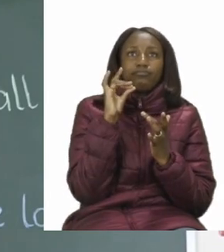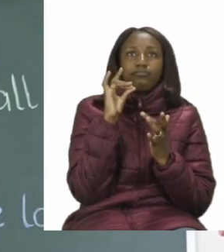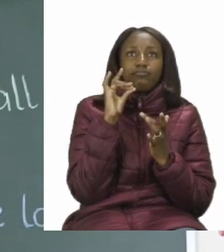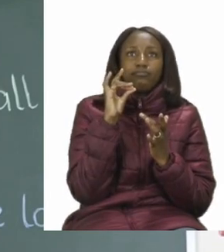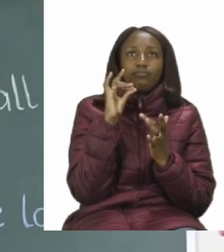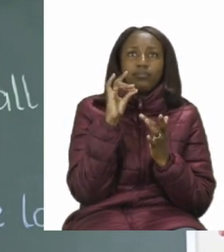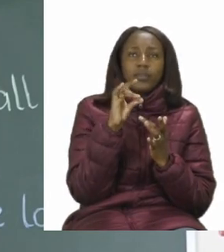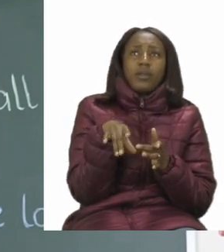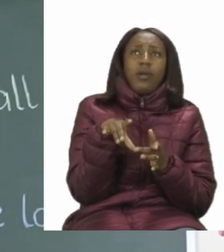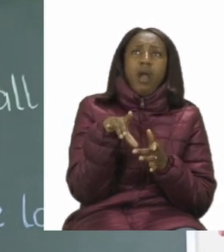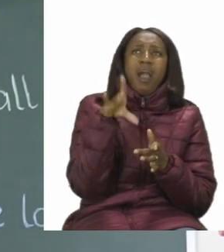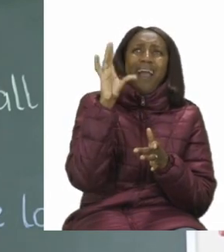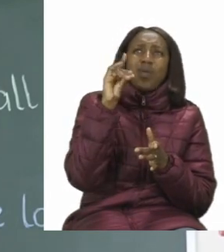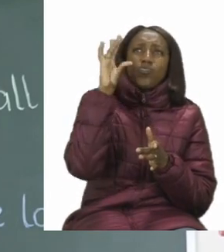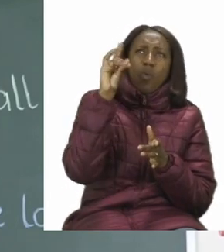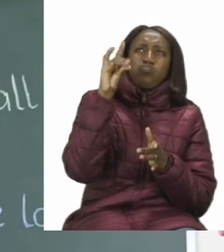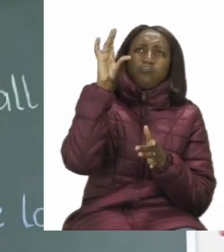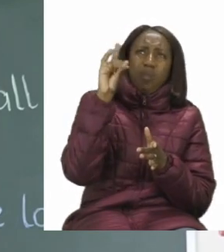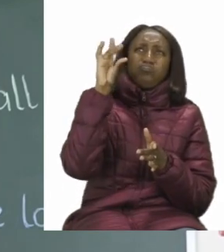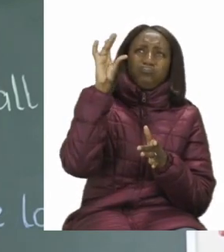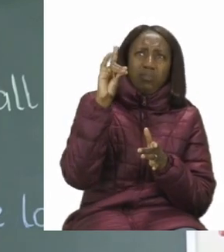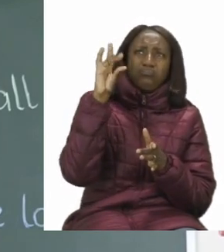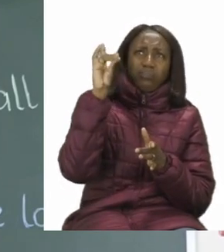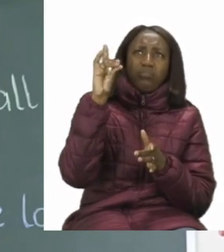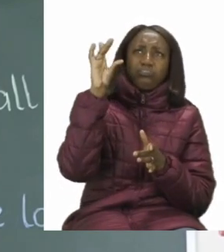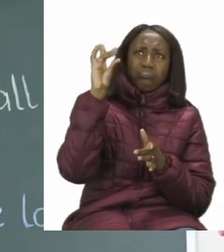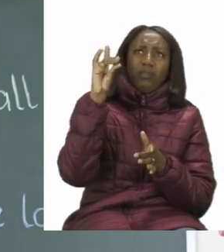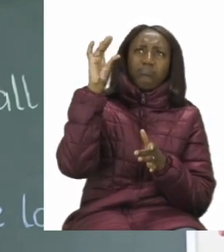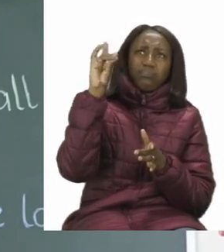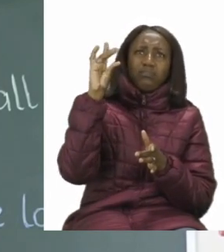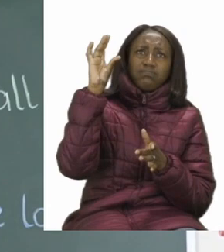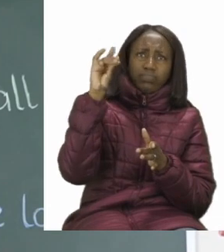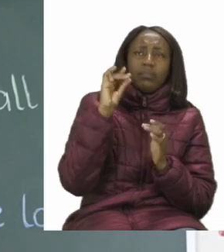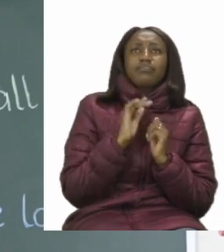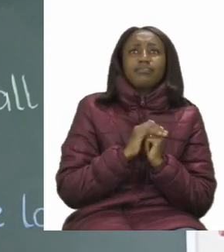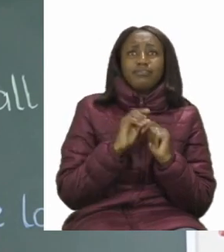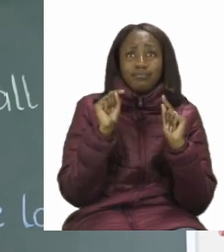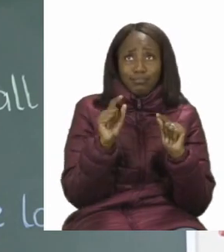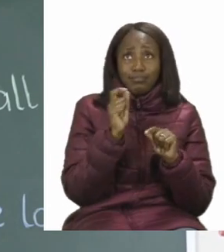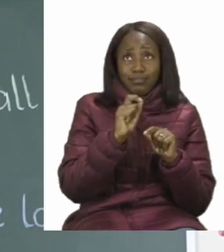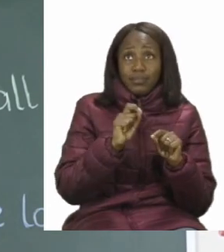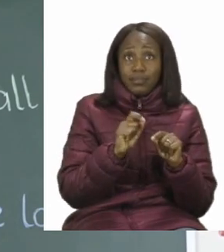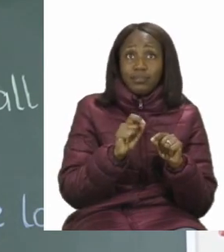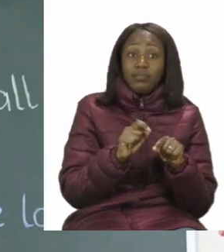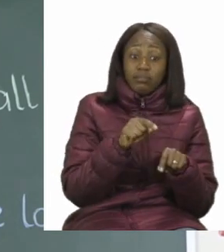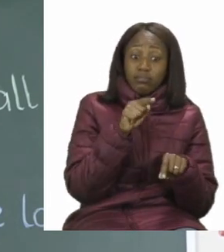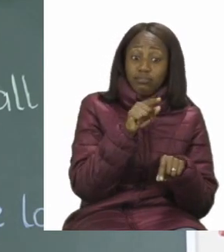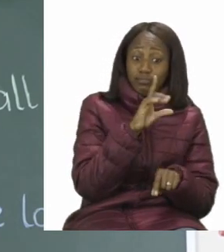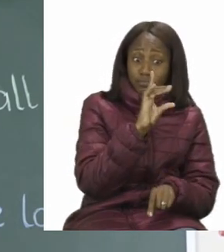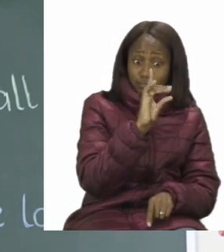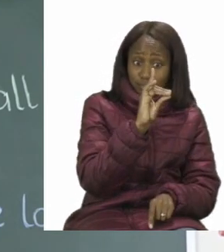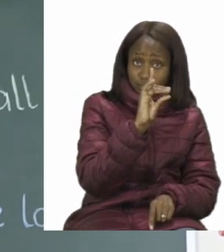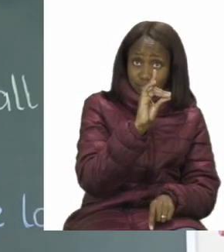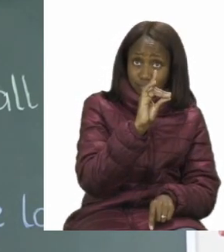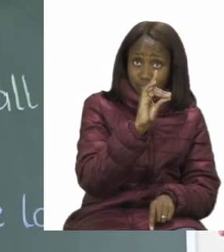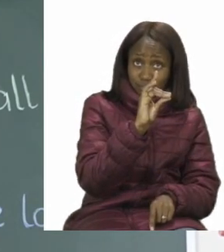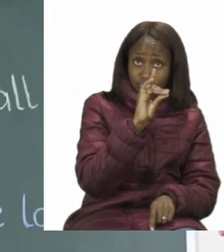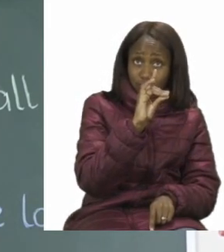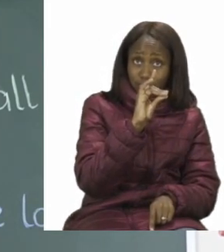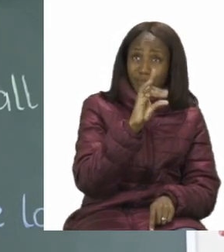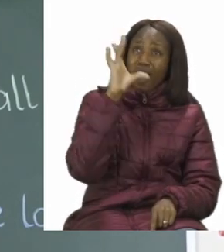is barking for my sentence. And now my sentence says, the dog